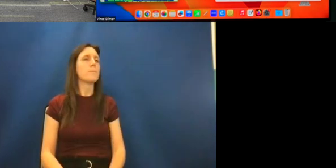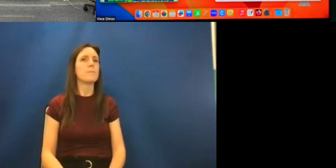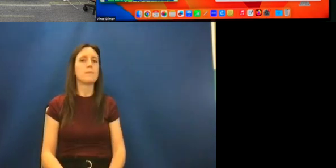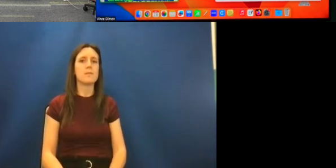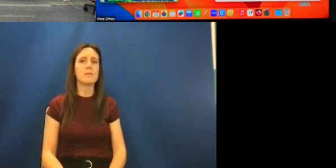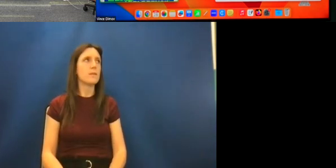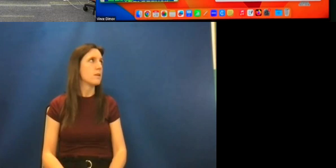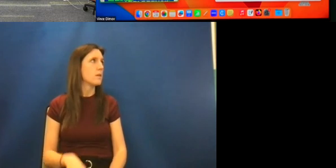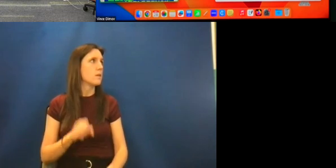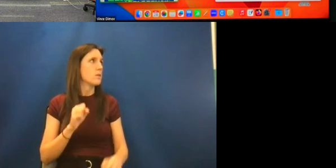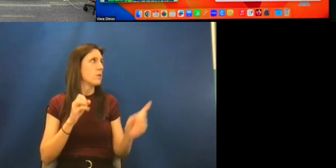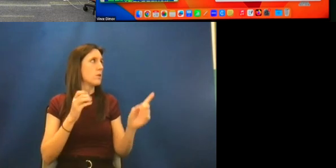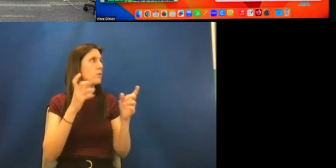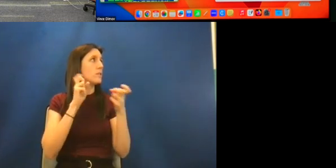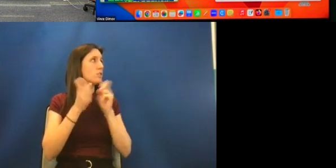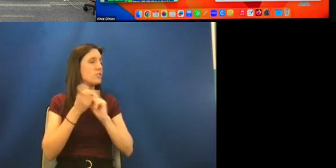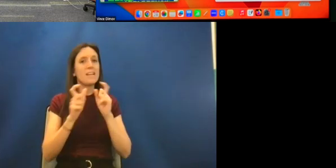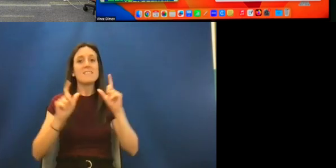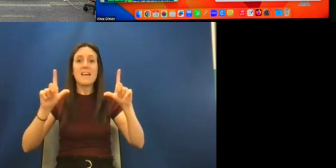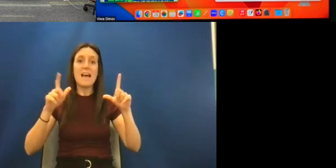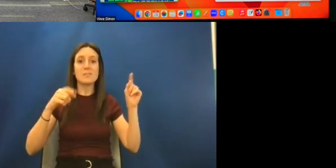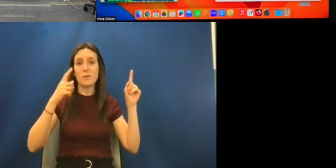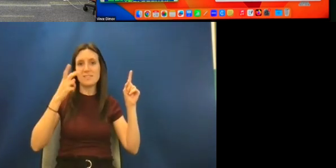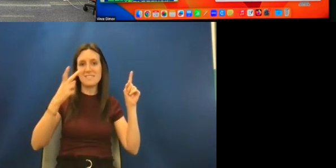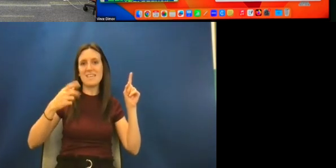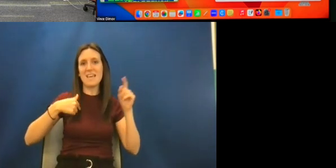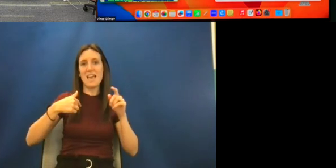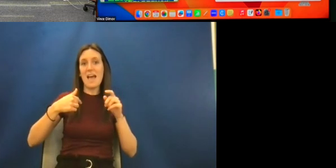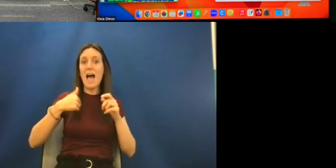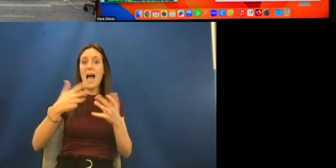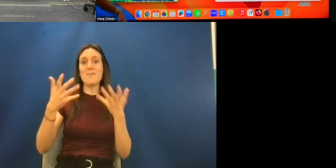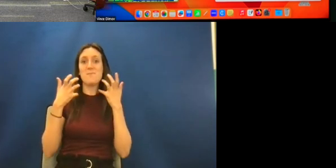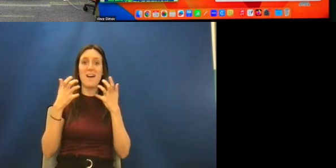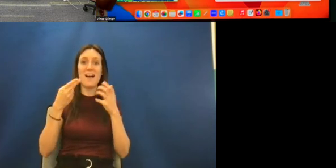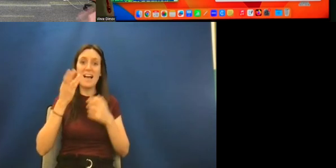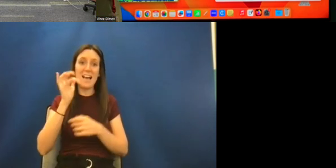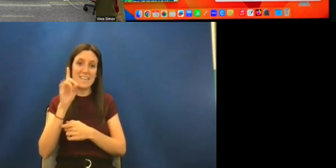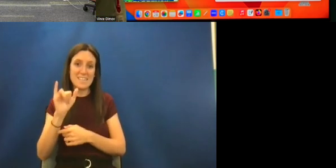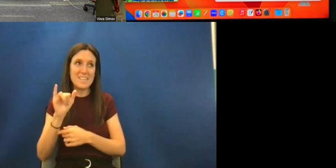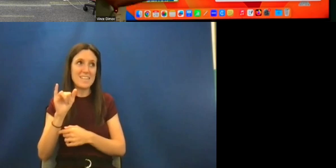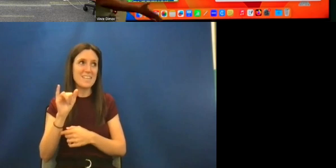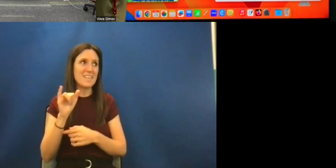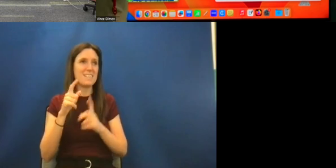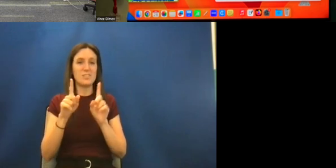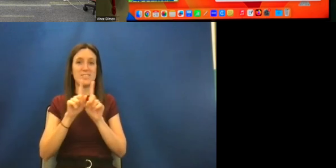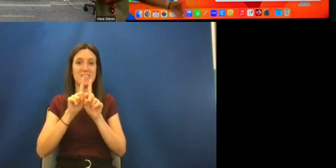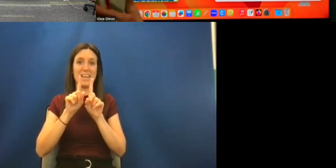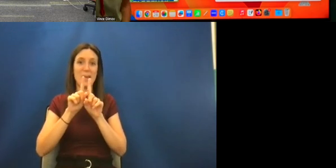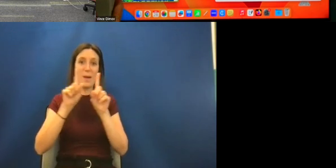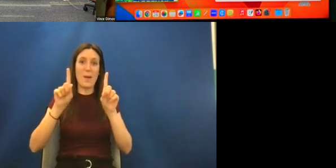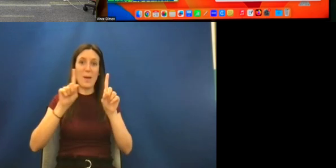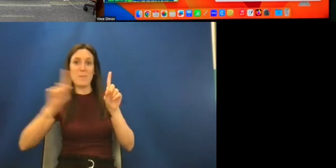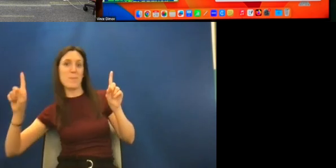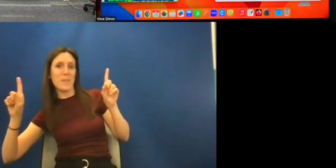I could change the size. So like if Heidi's going to be the presenter, there's Heidi. Come back,